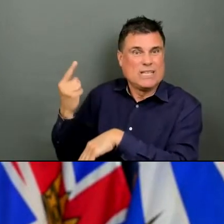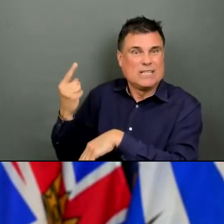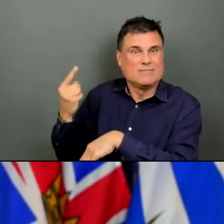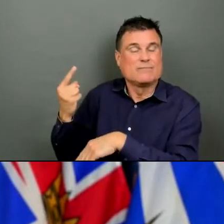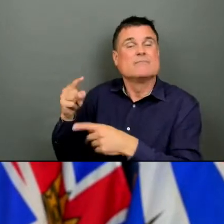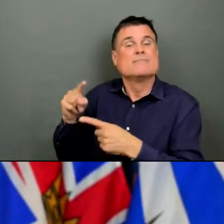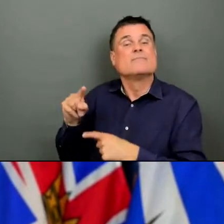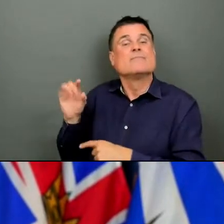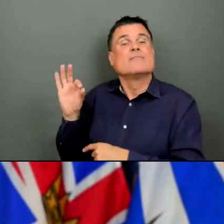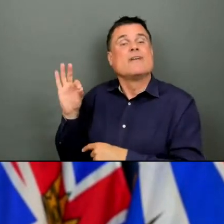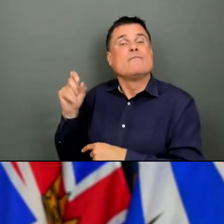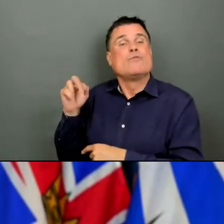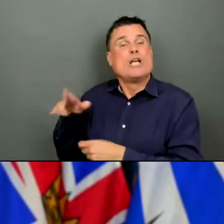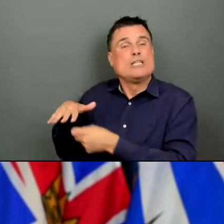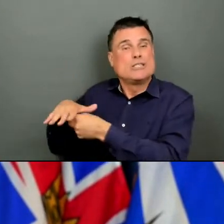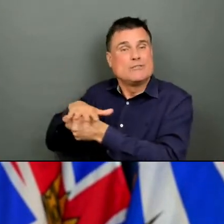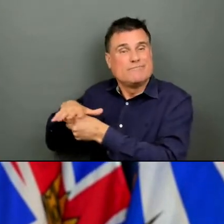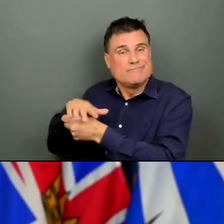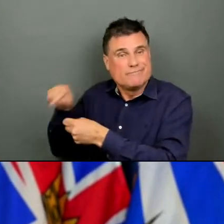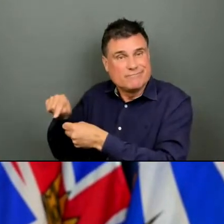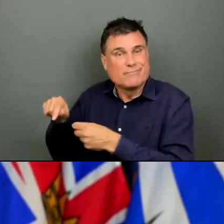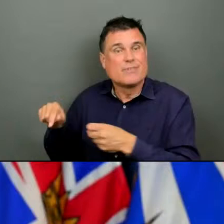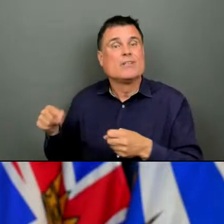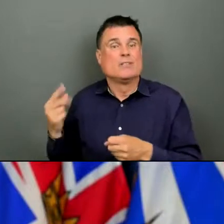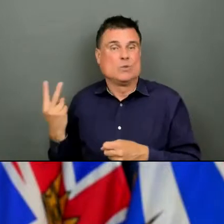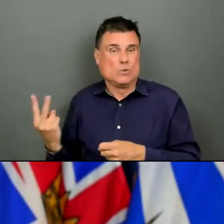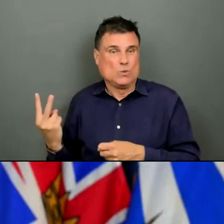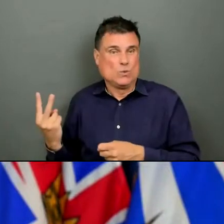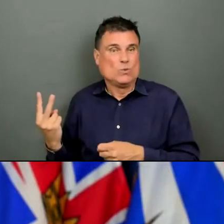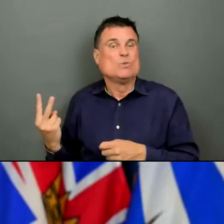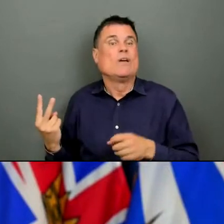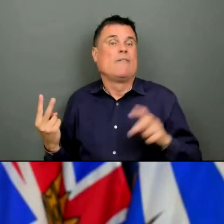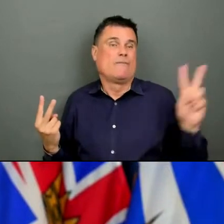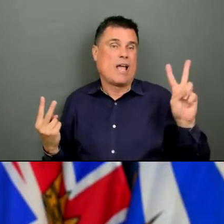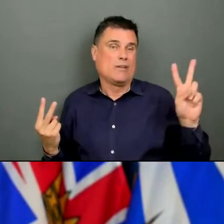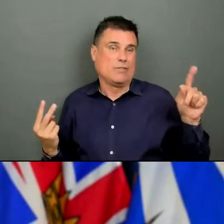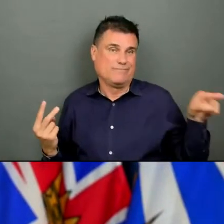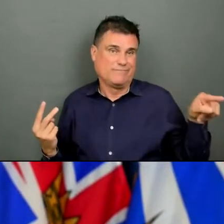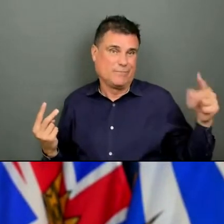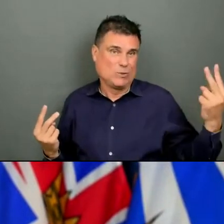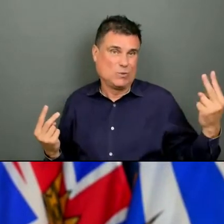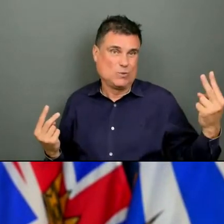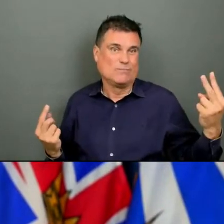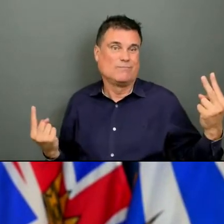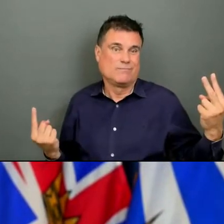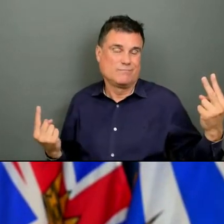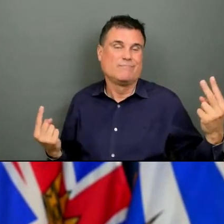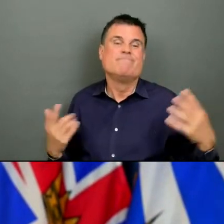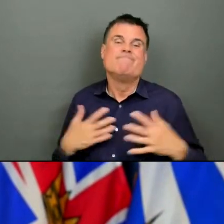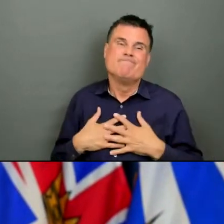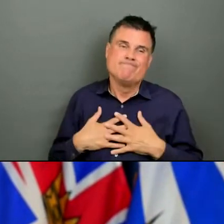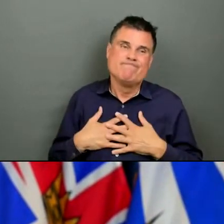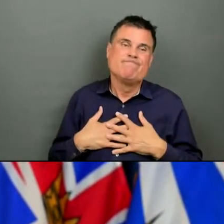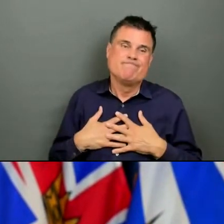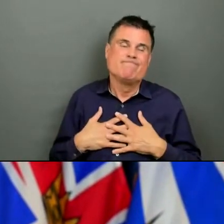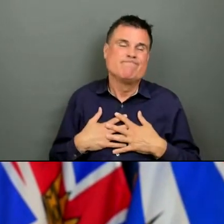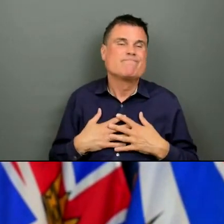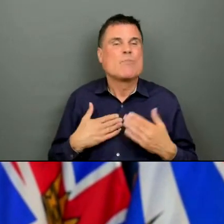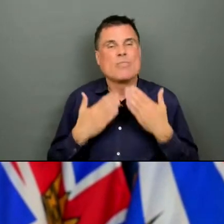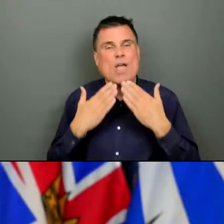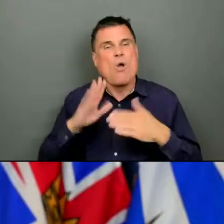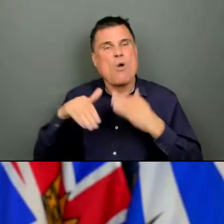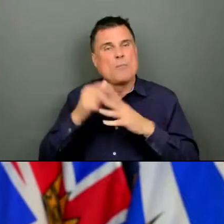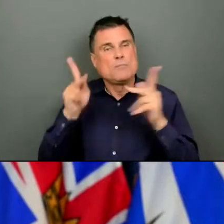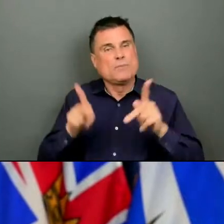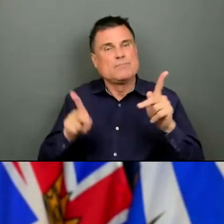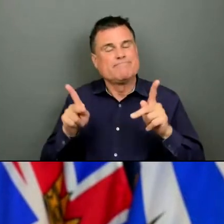Coastal Health, and to know that all of us, I think, in the province, especially at this time in the